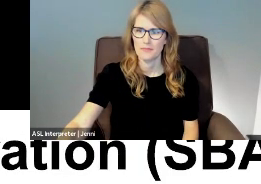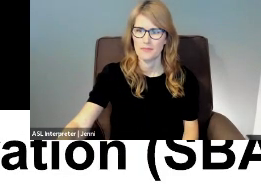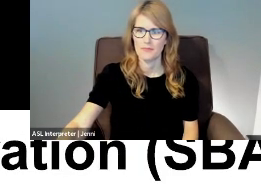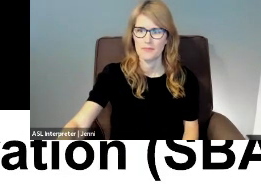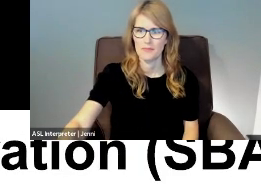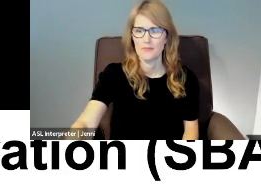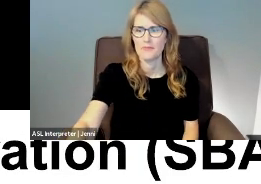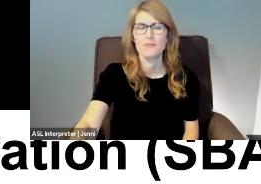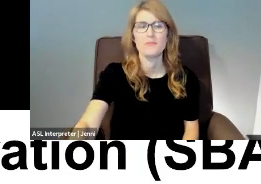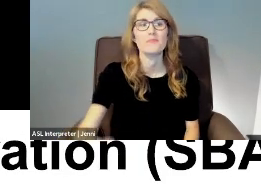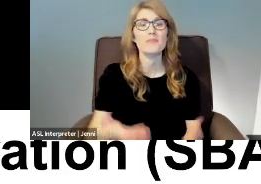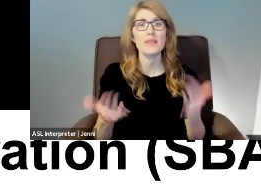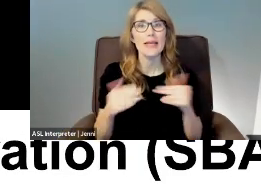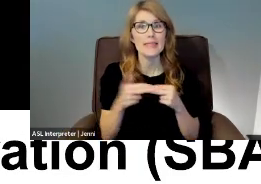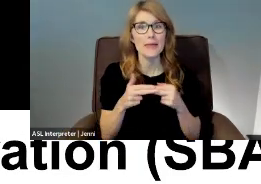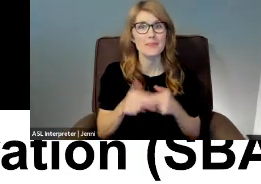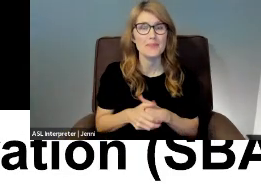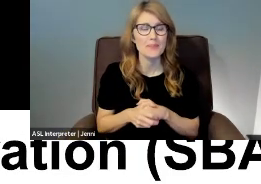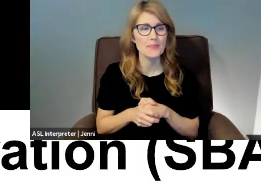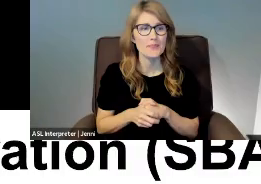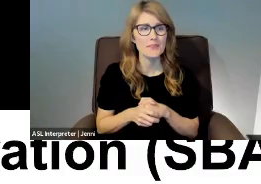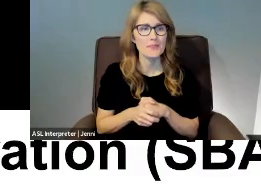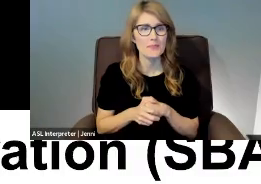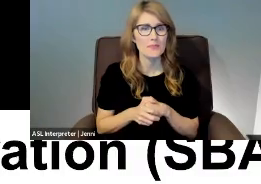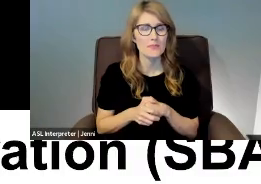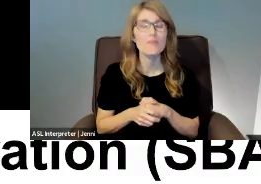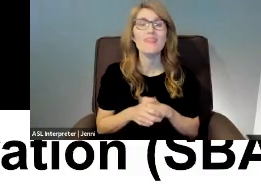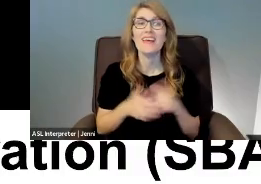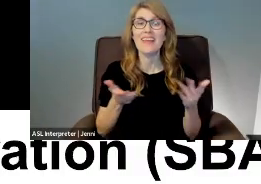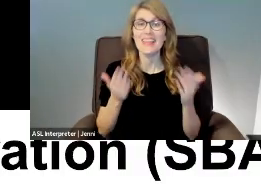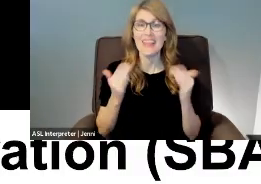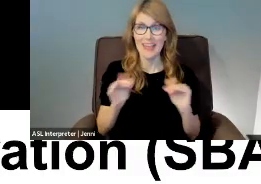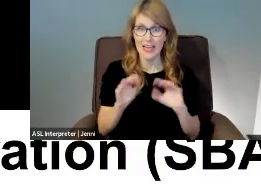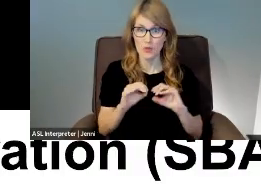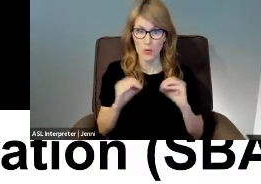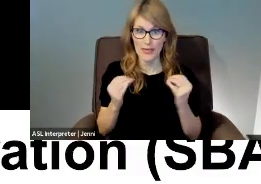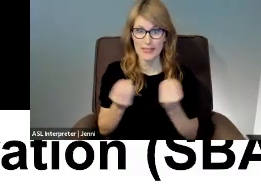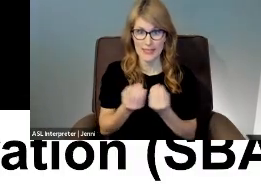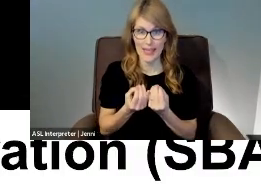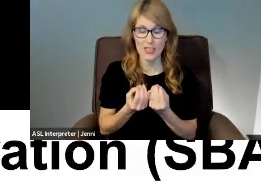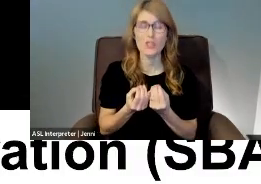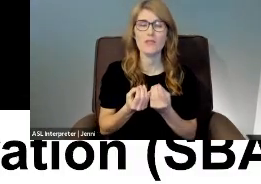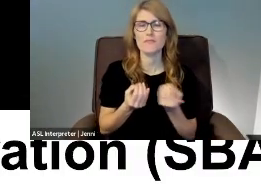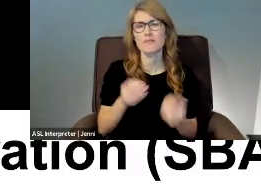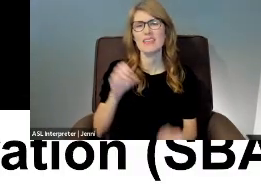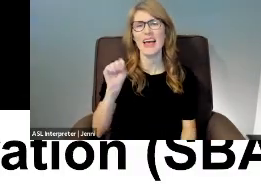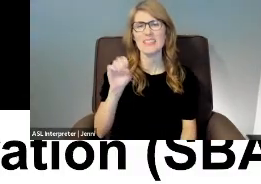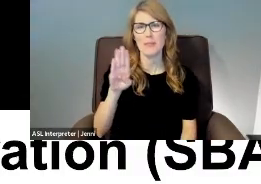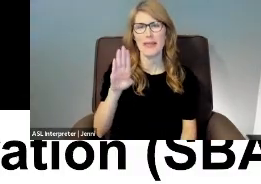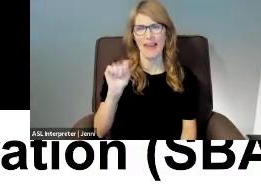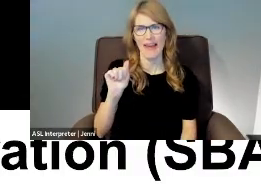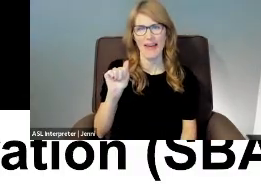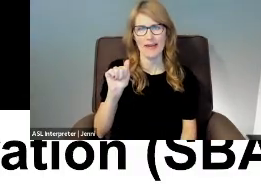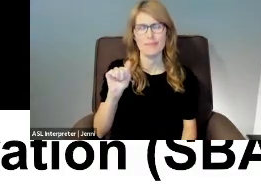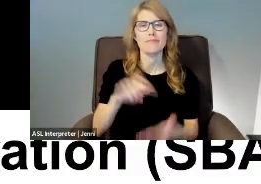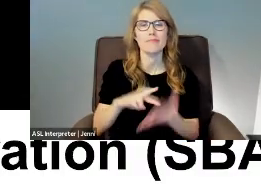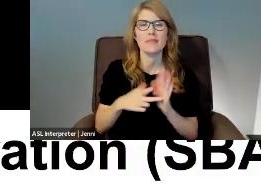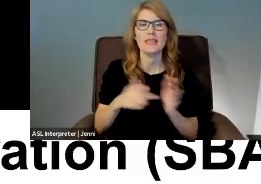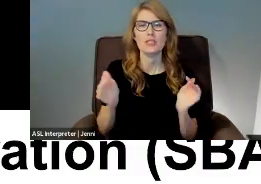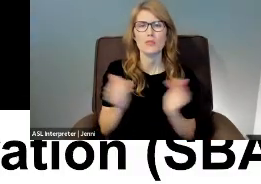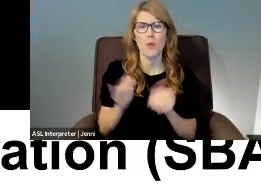please. Our next organization is with the SBA, or Small